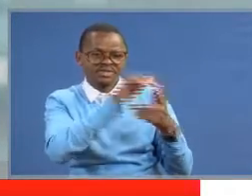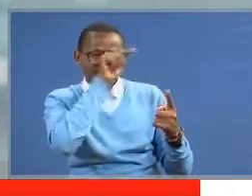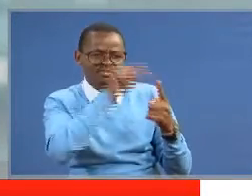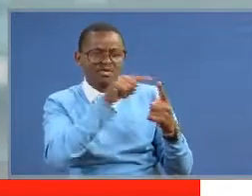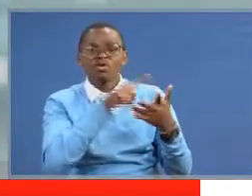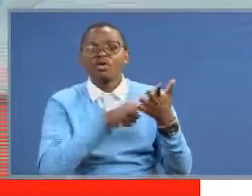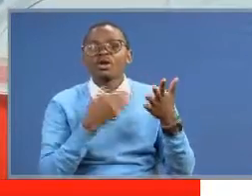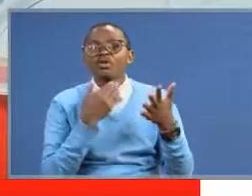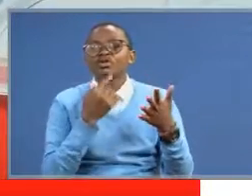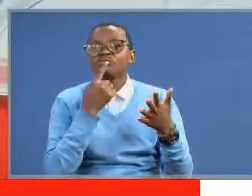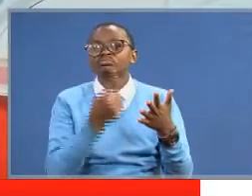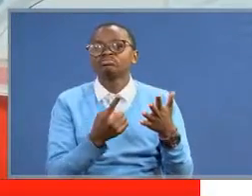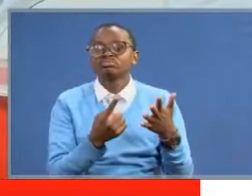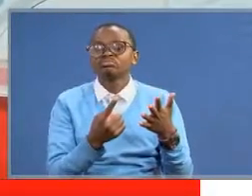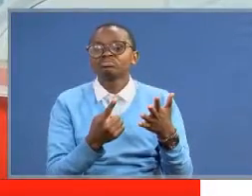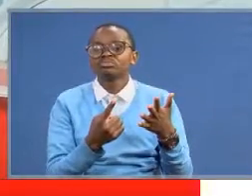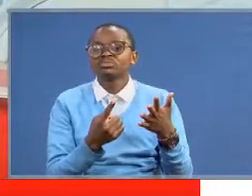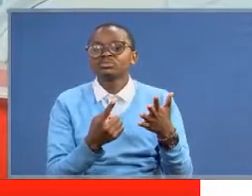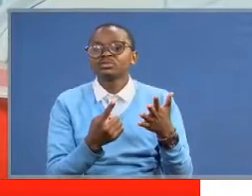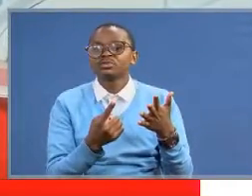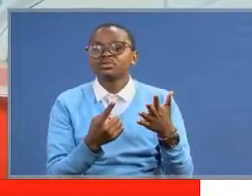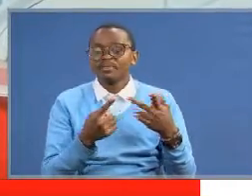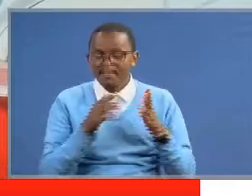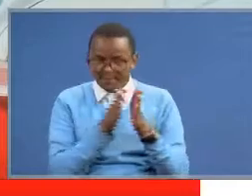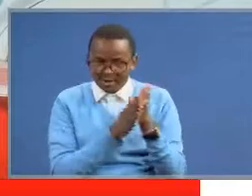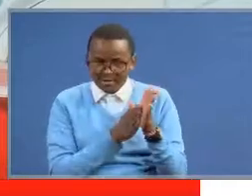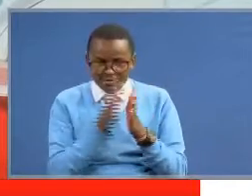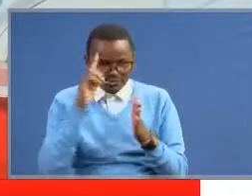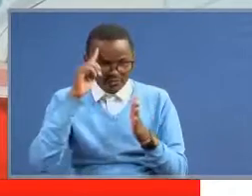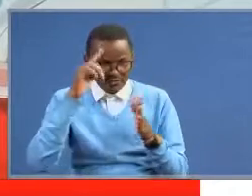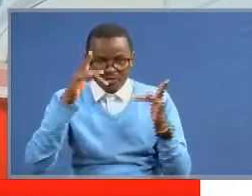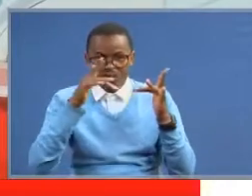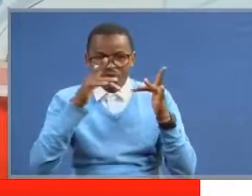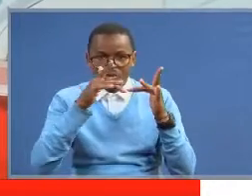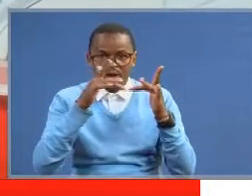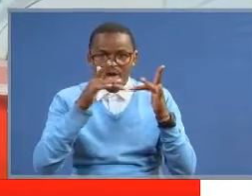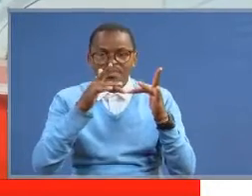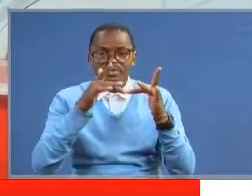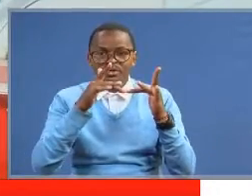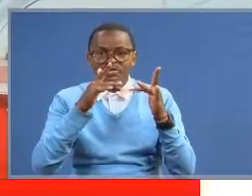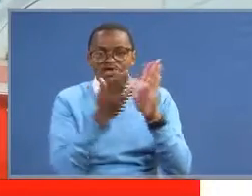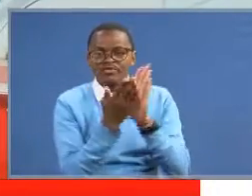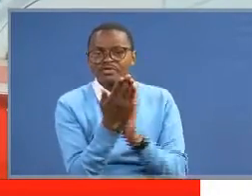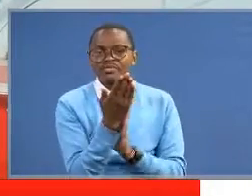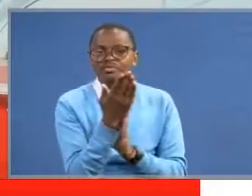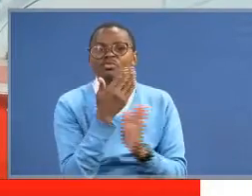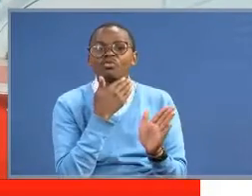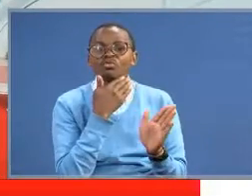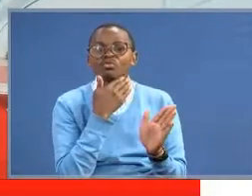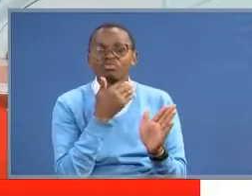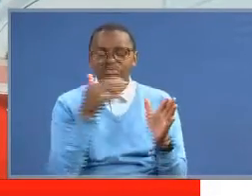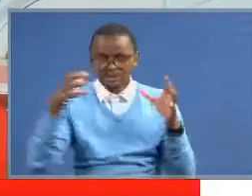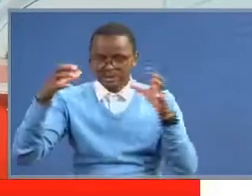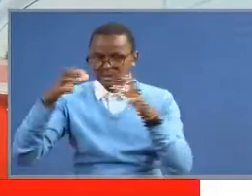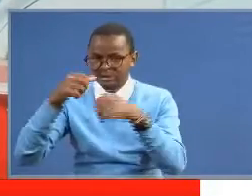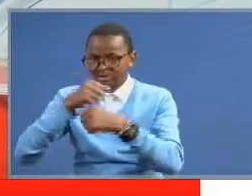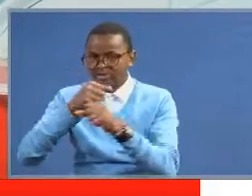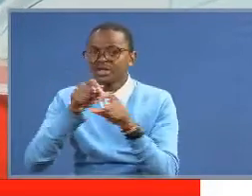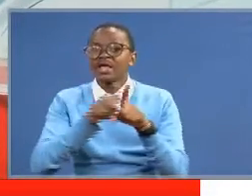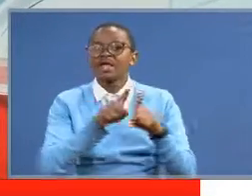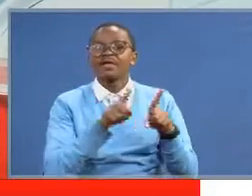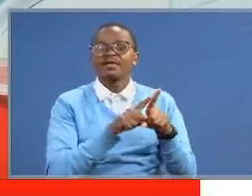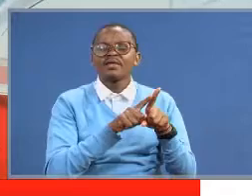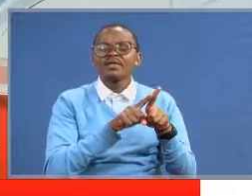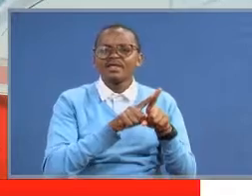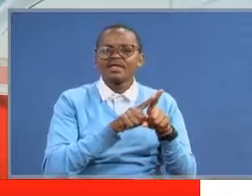specific to what I wanted because I have a passion for web development. I had to go to a web agency that was doing the same. Yes.